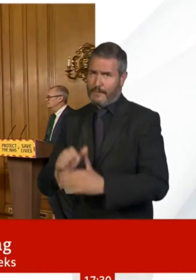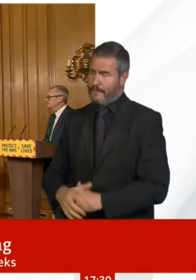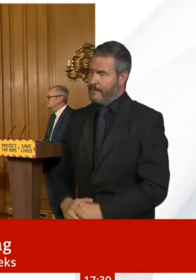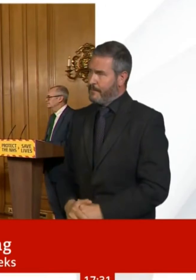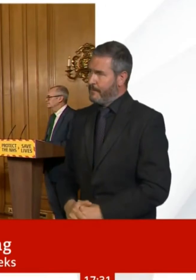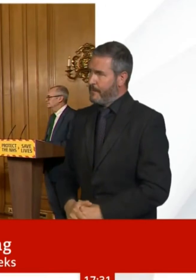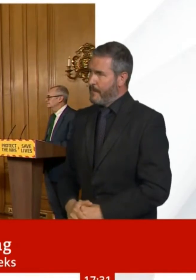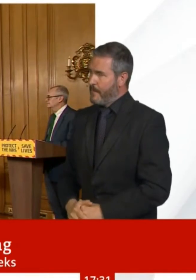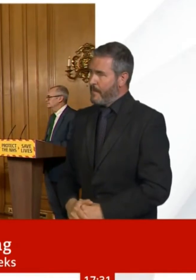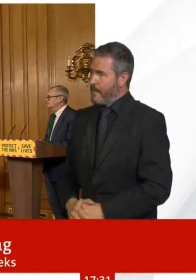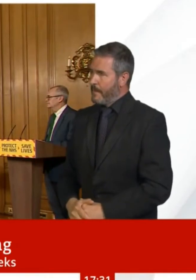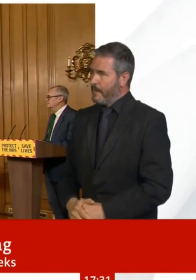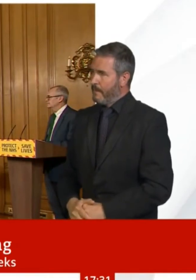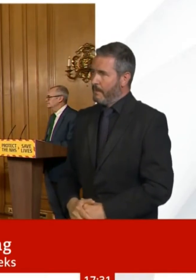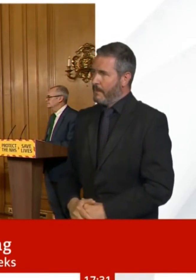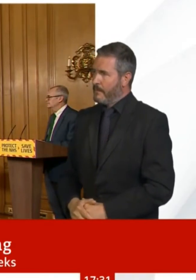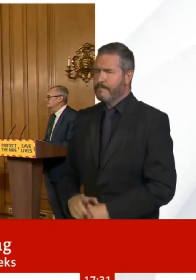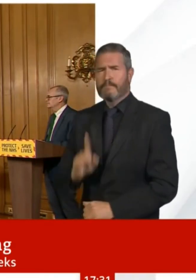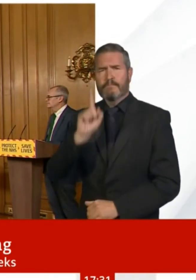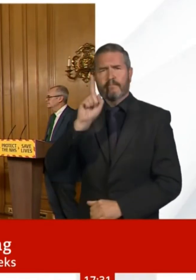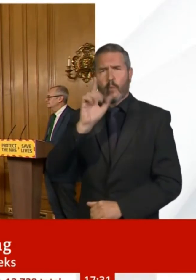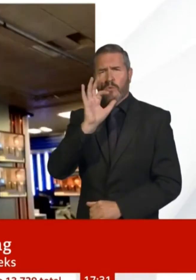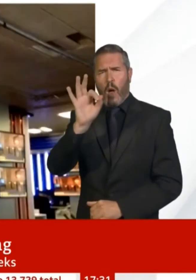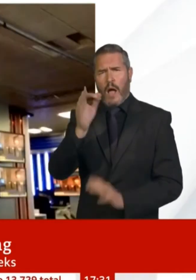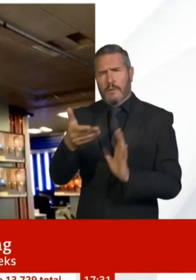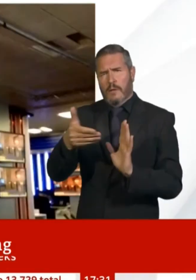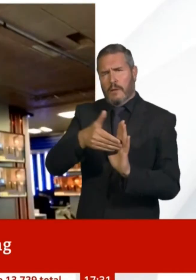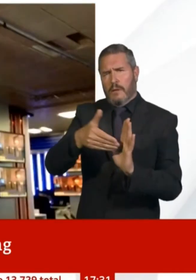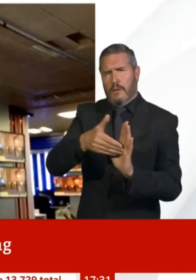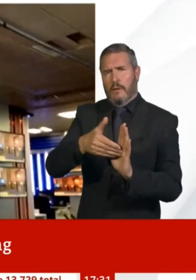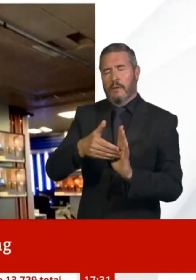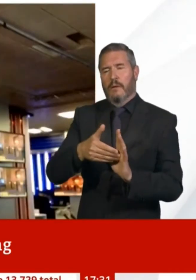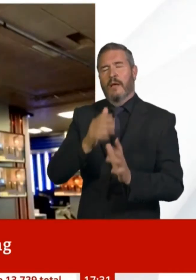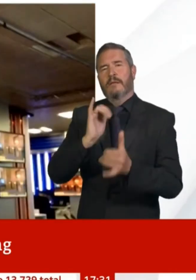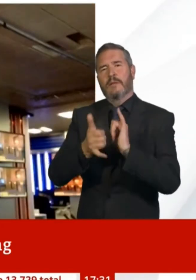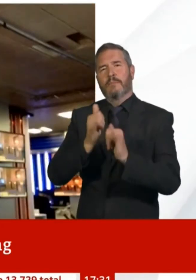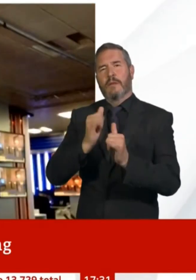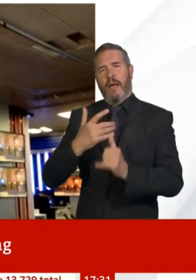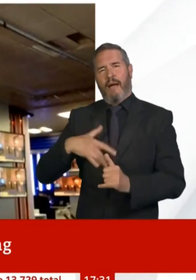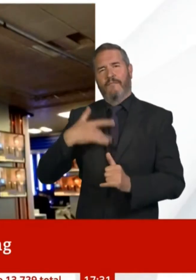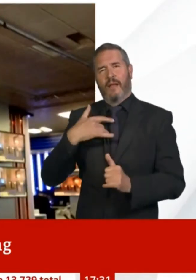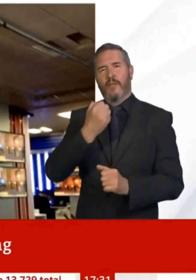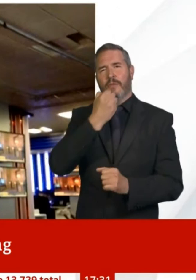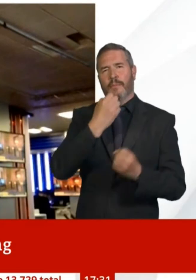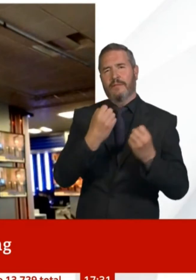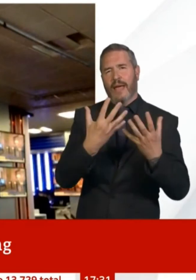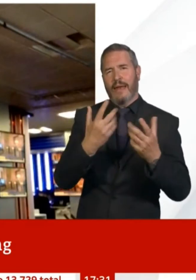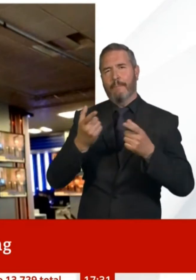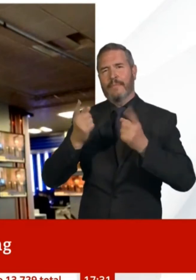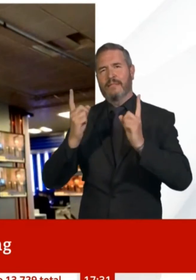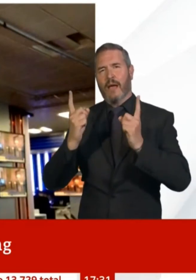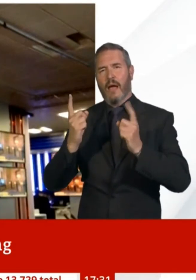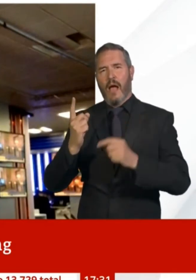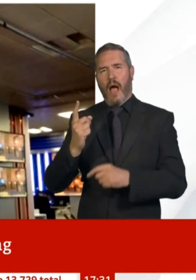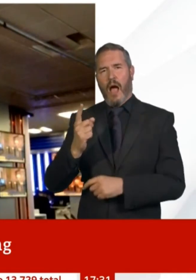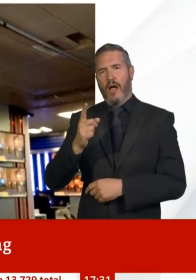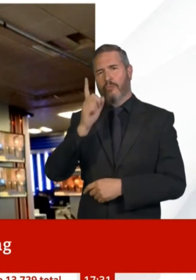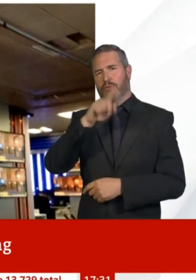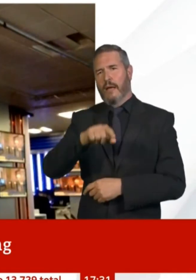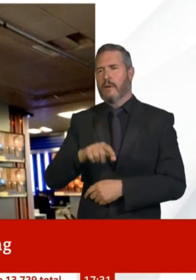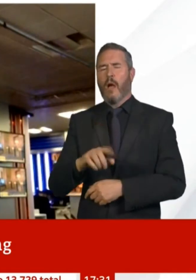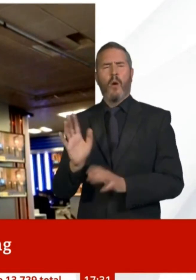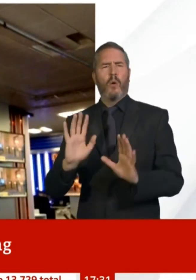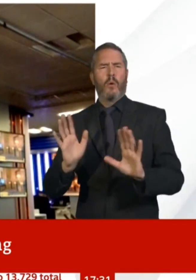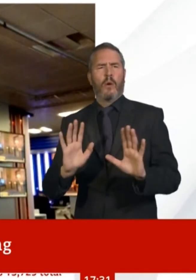that? Just one thing. It sometimes feels like ministers, number 10, are trying to pretend that there isn't a debate